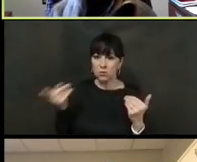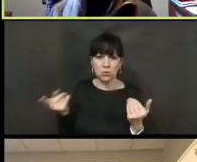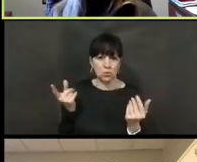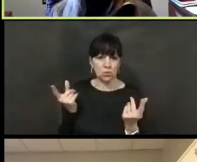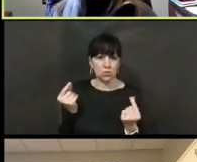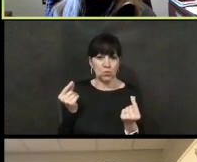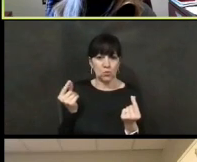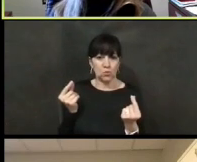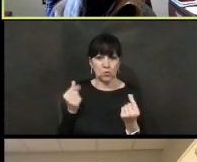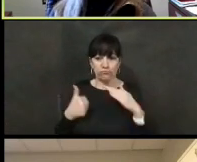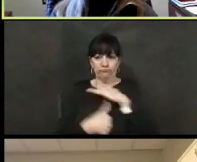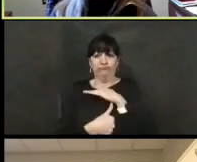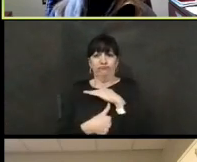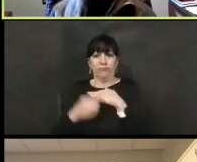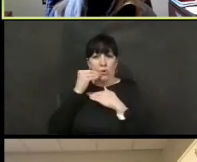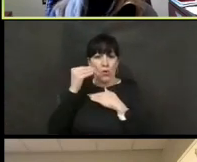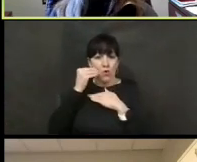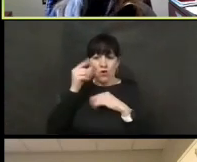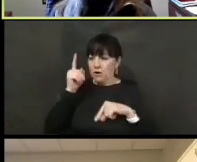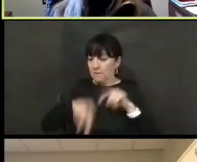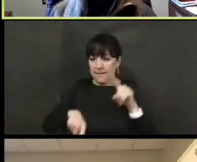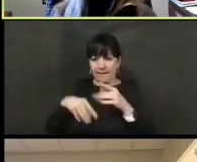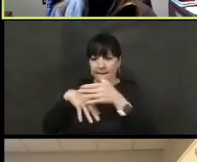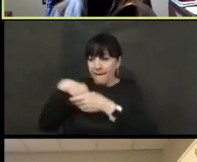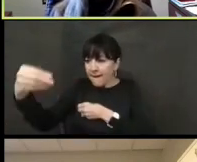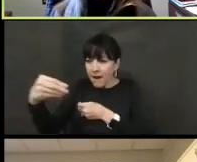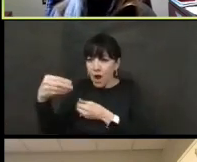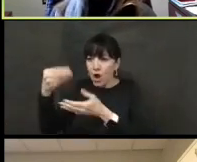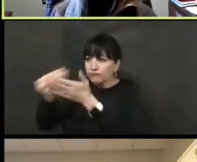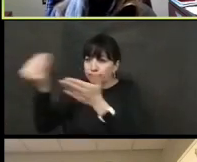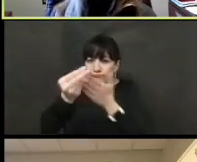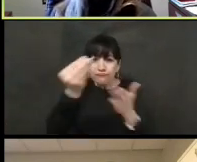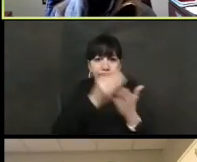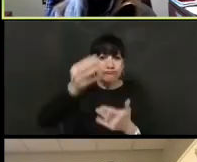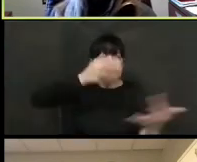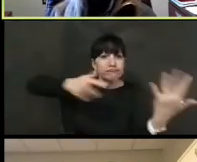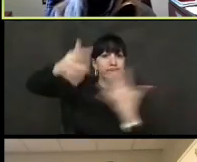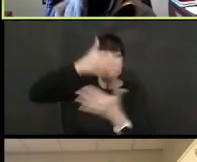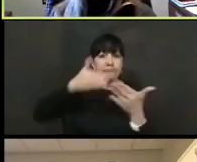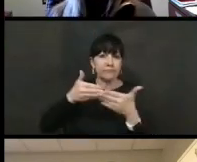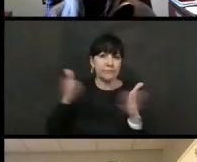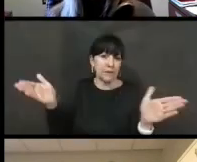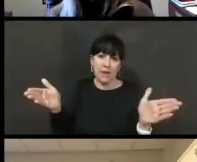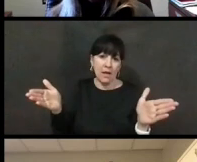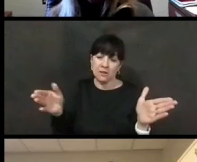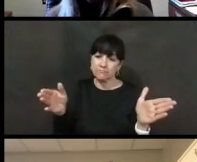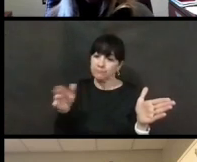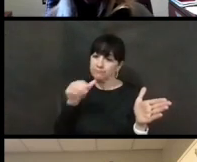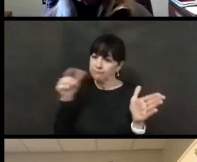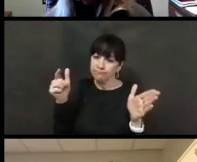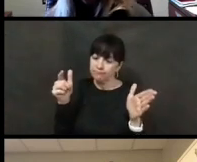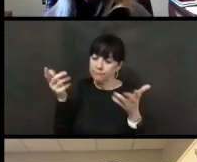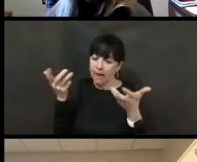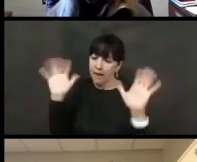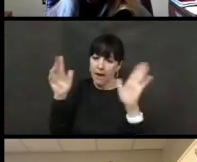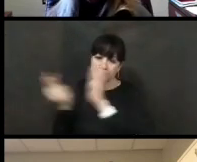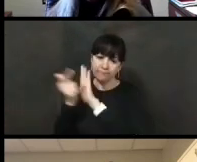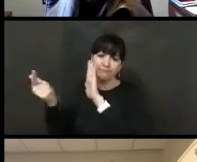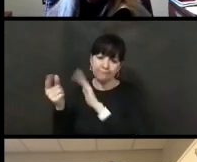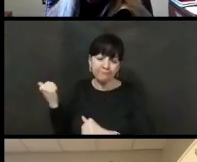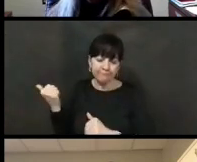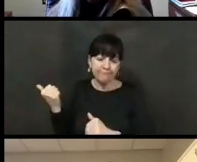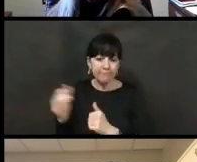self-quarantining, because that could certainly still be in place. And Thank Dr. you, Rattay, Dr. I will add, Jonathan, if you don't